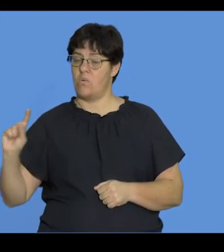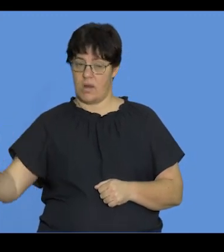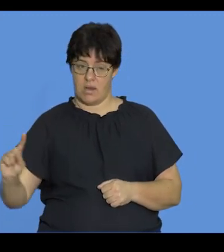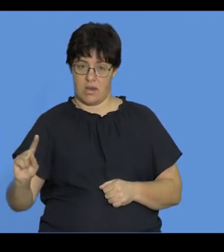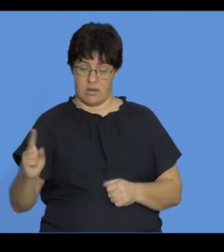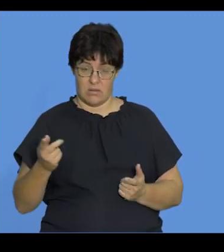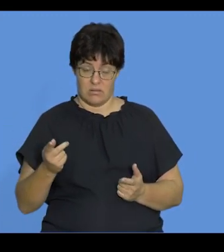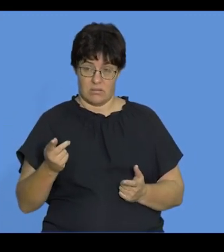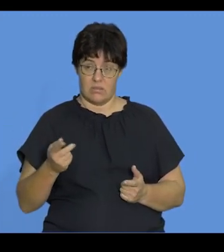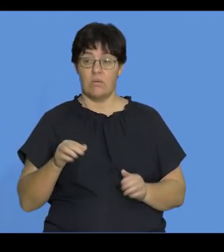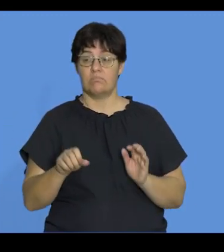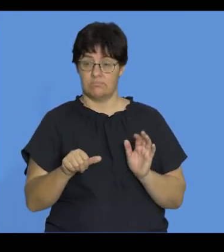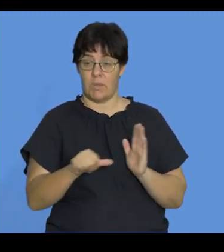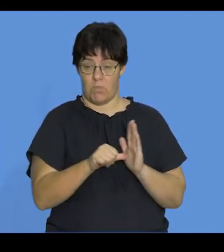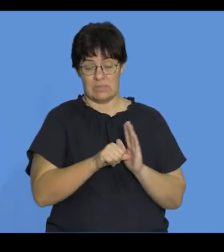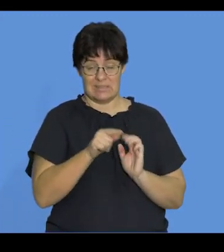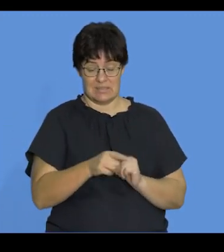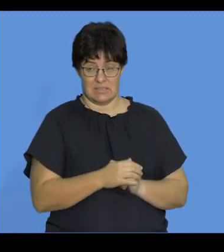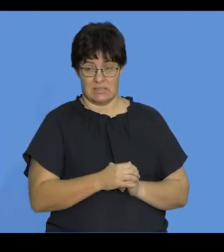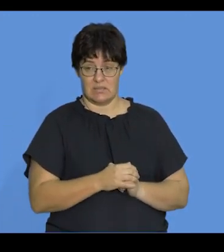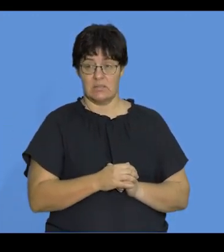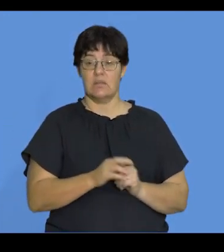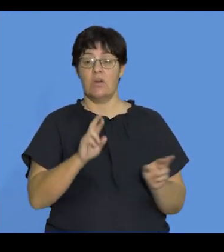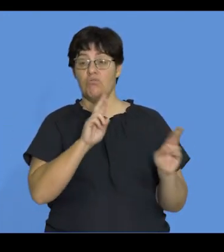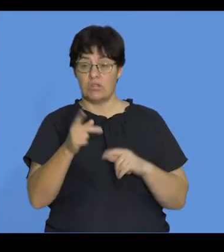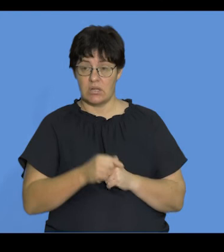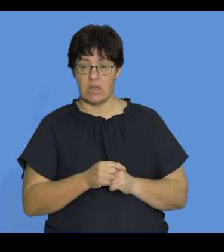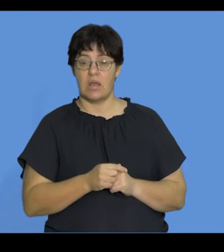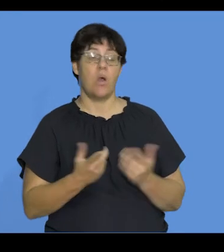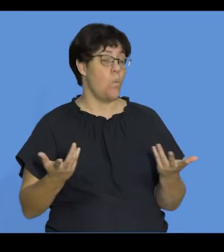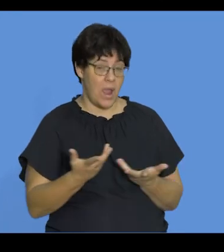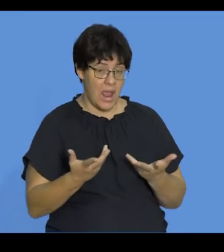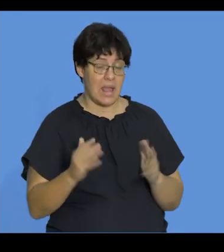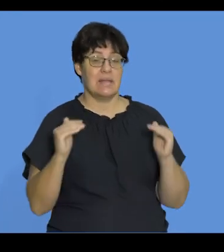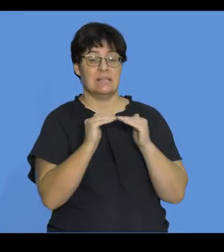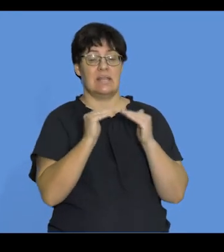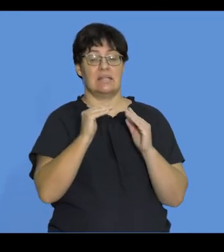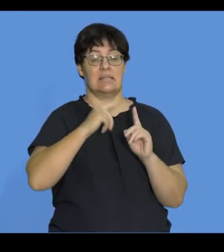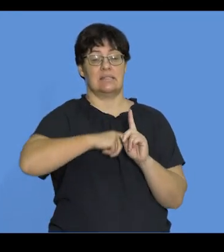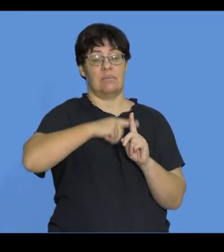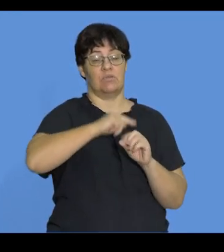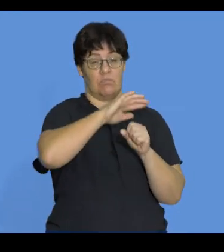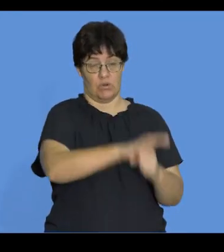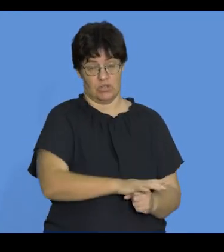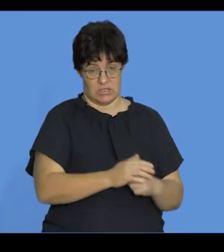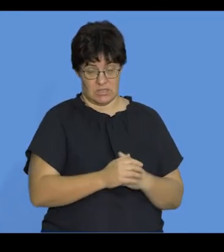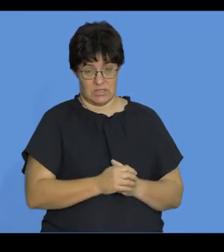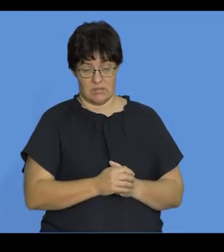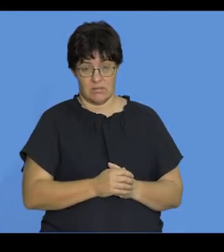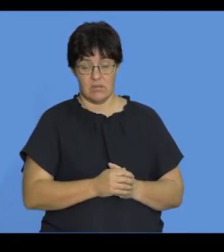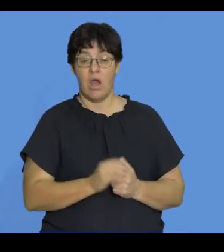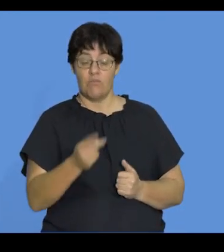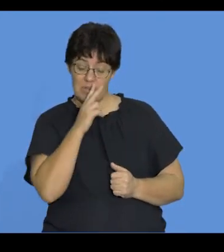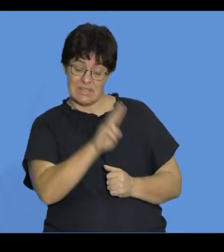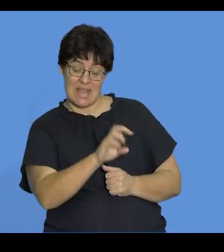1:2:1:1:1, right? That's very important. And then this reaction was also conducted at standard temperature and pressure. Now, wait a minute.